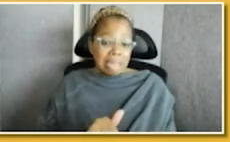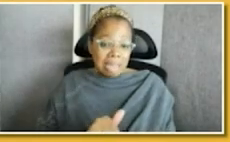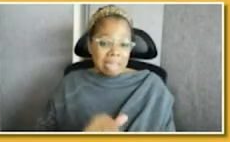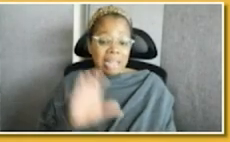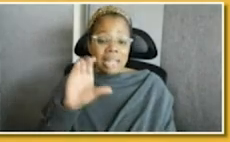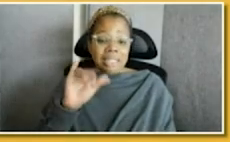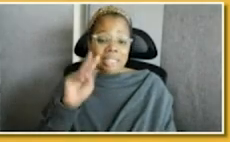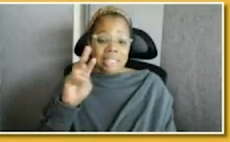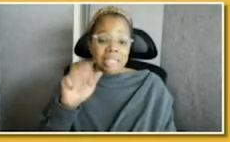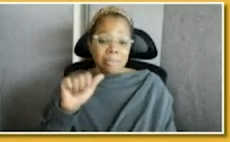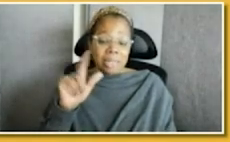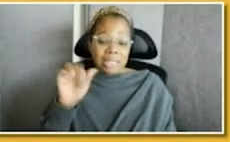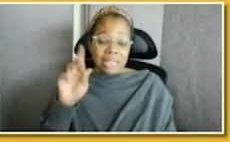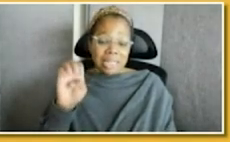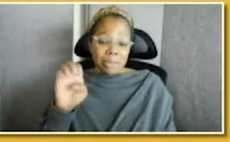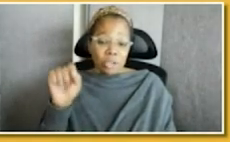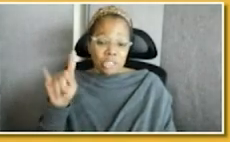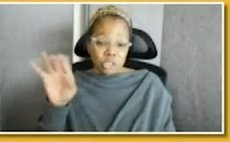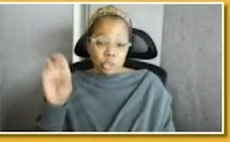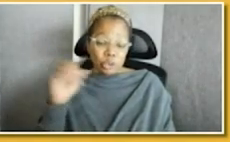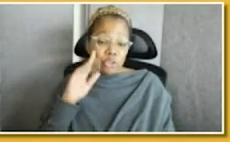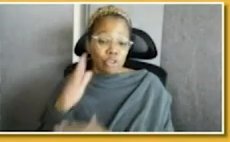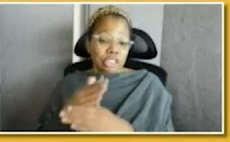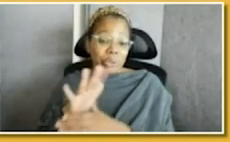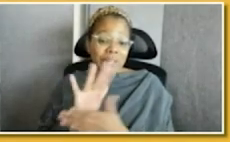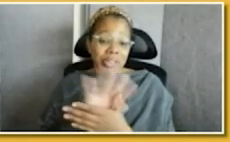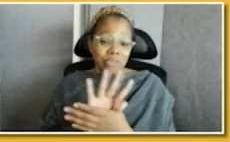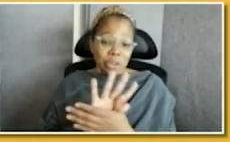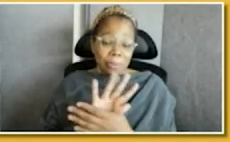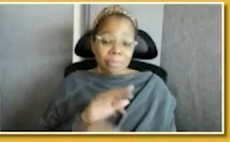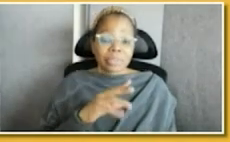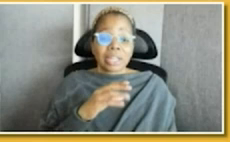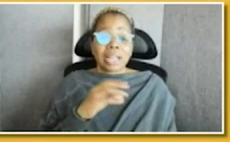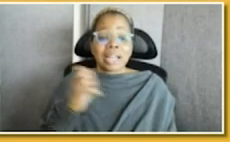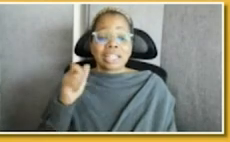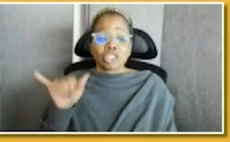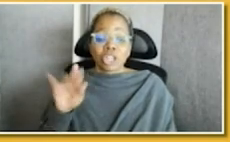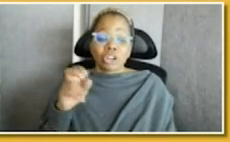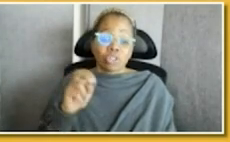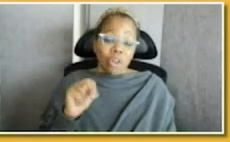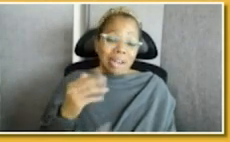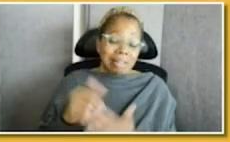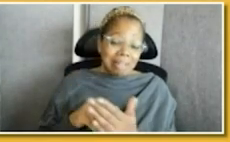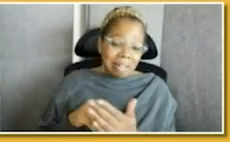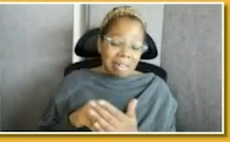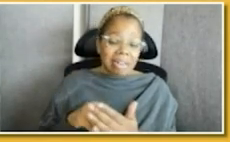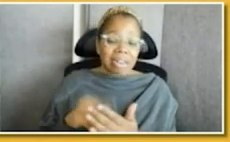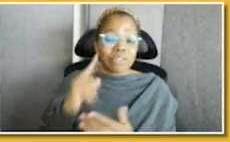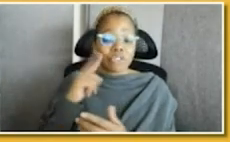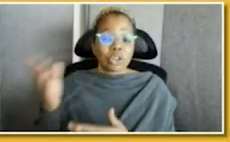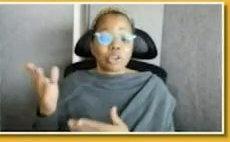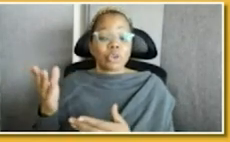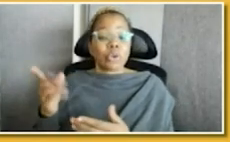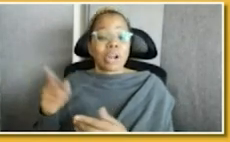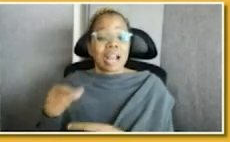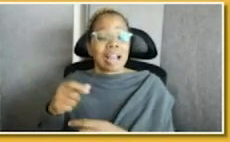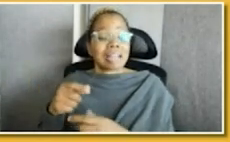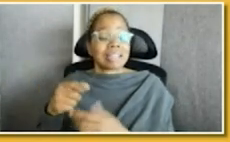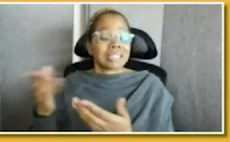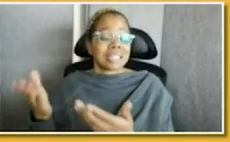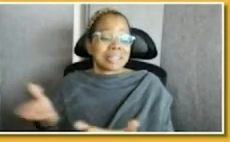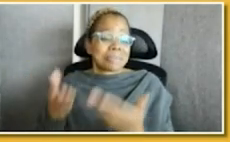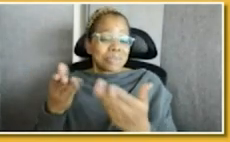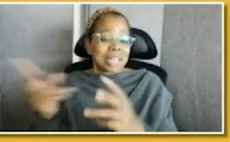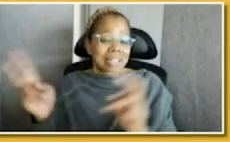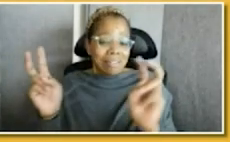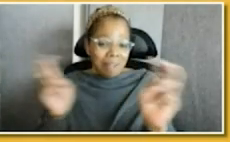for sharing their film with us. Jay and Ron, again, for you guys bringing this to light, discussing this evening with us. I